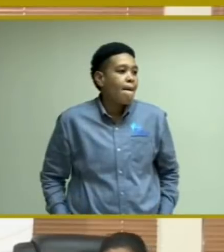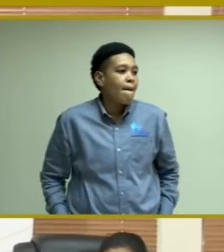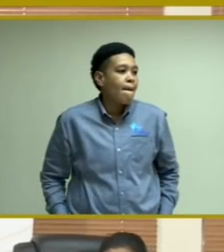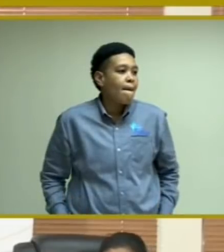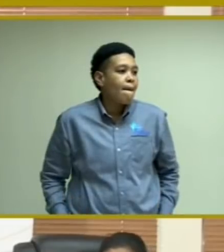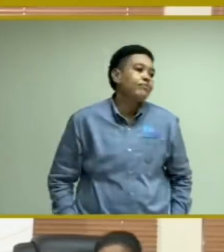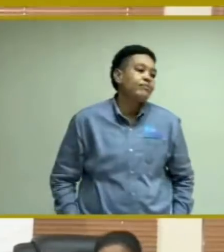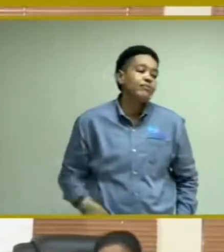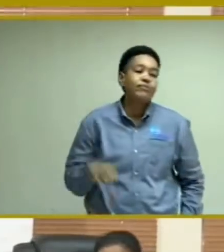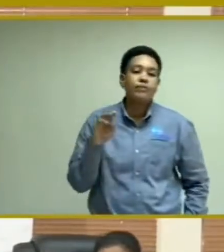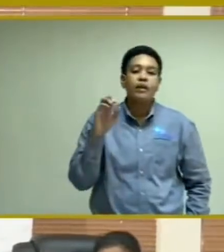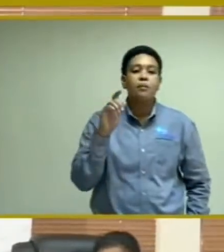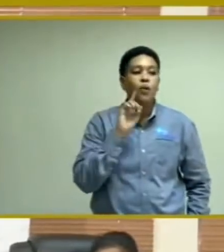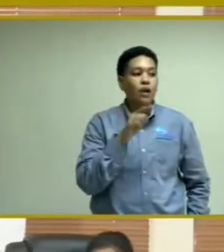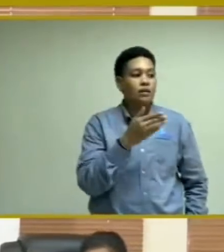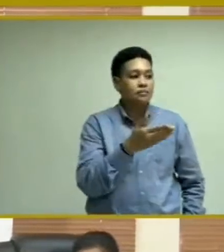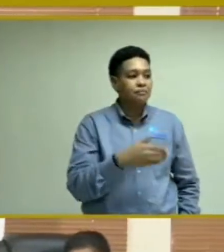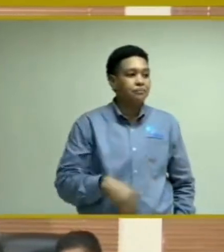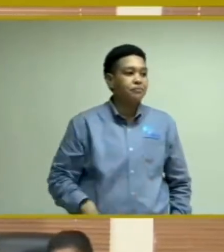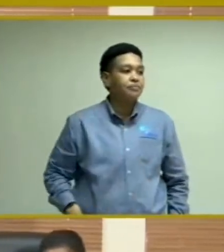Let me ask the CMO to take that one on.